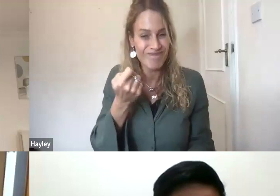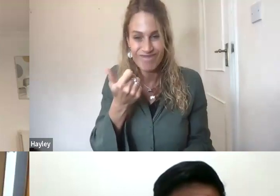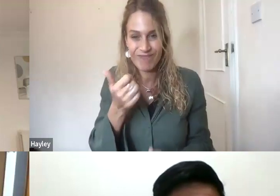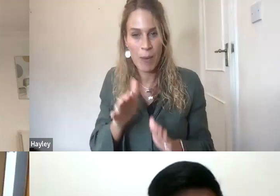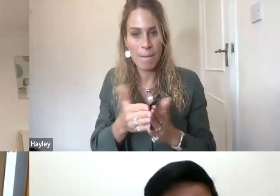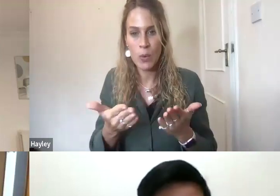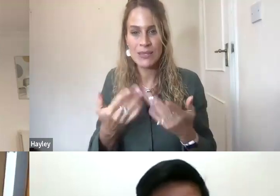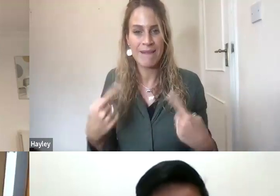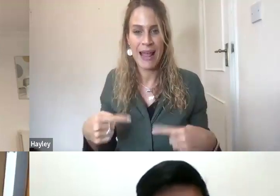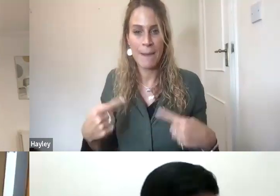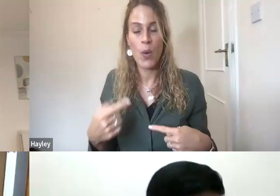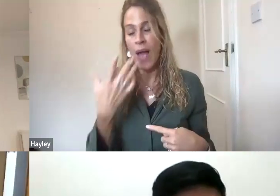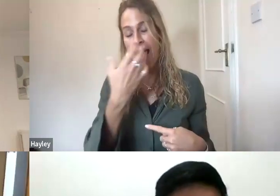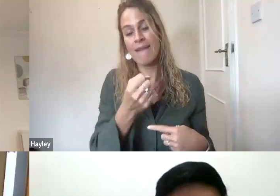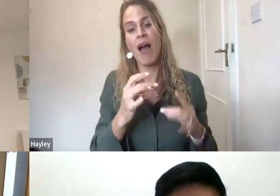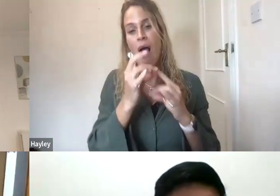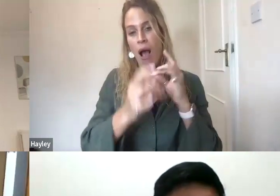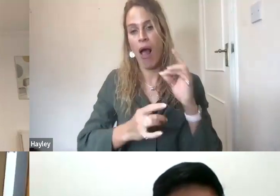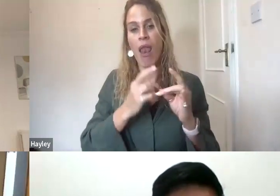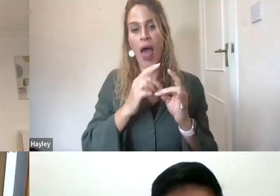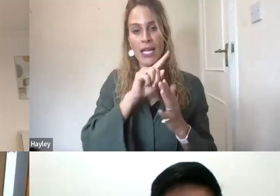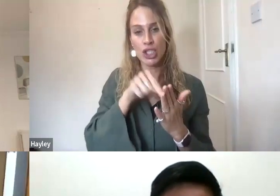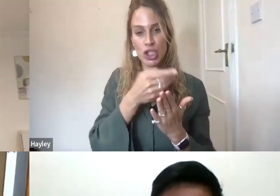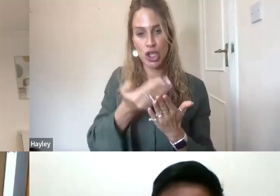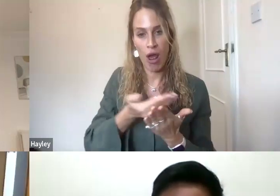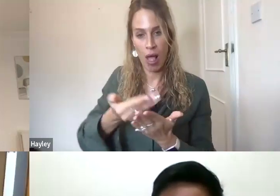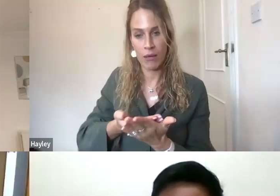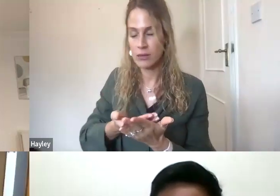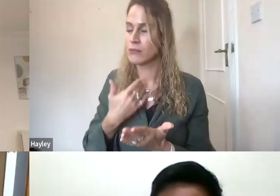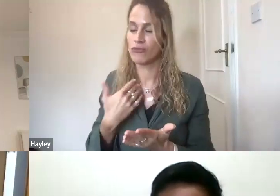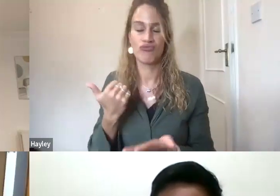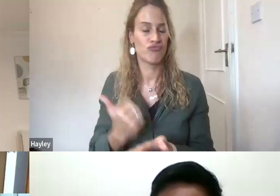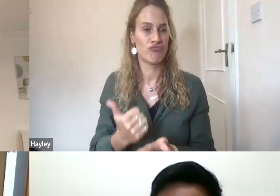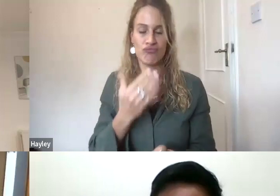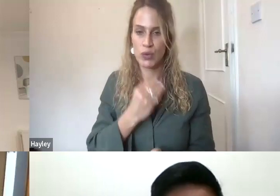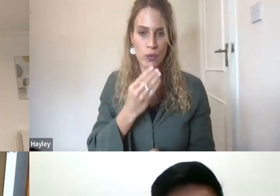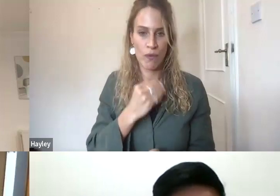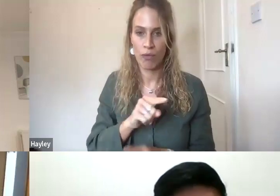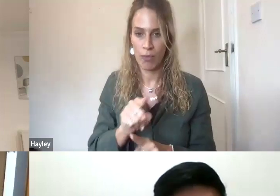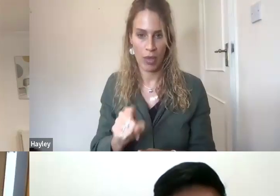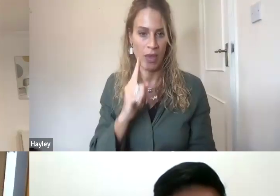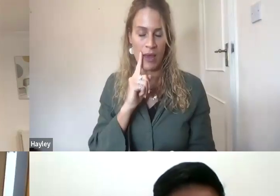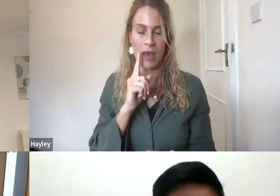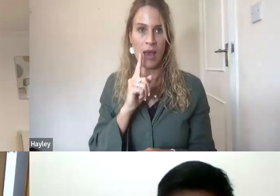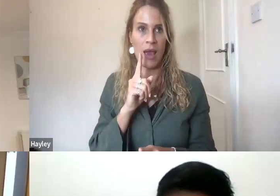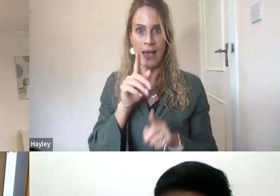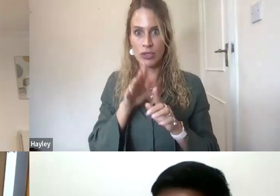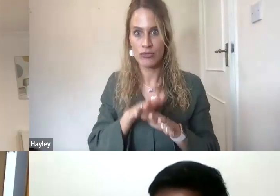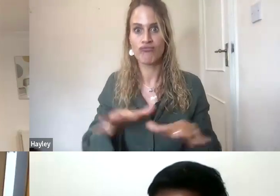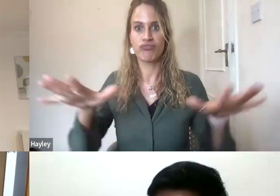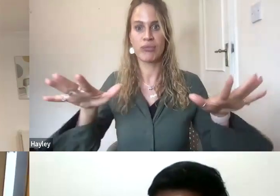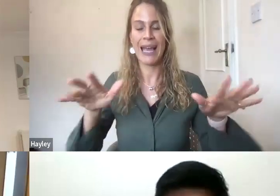always online journals, which are like really helpful. Not just trying to reach an international audience, but